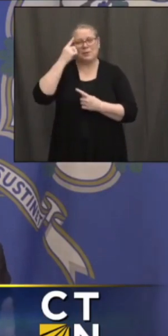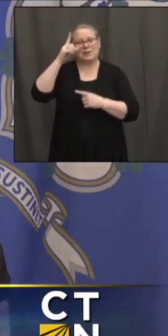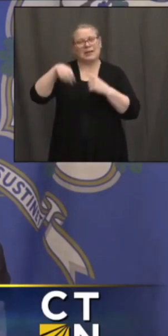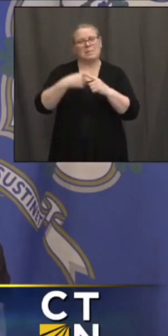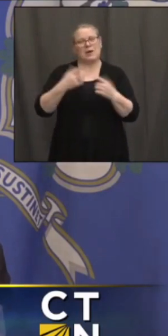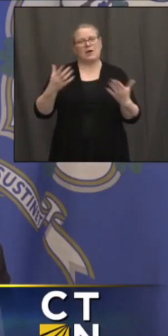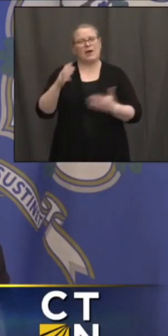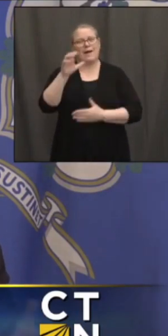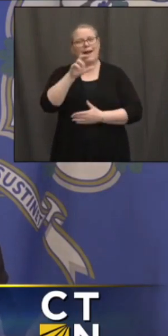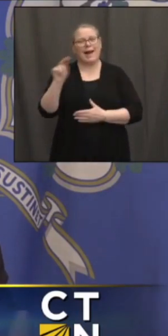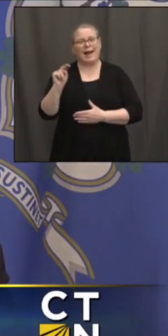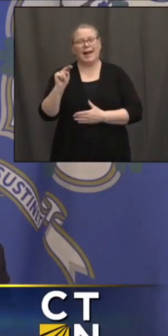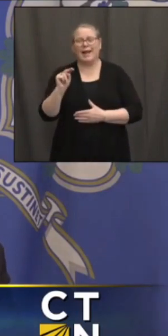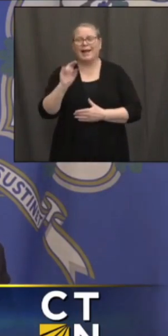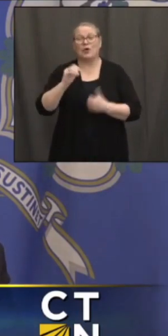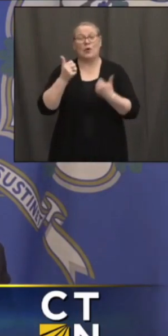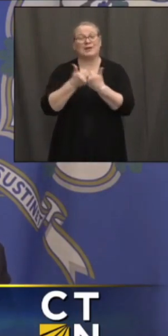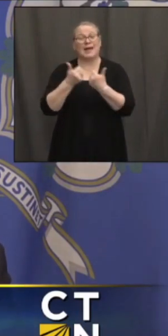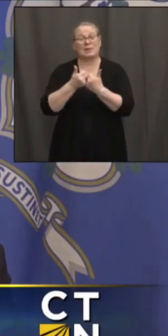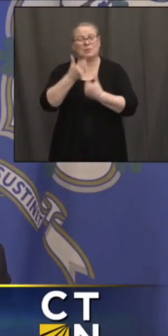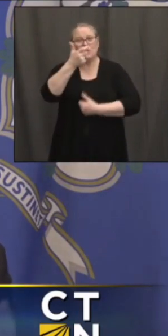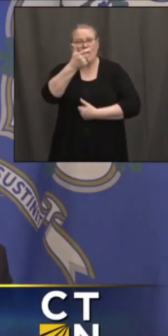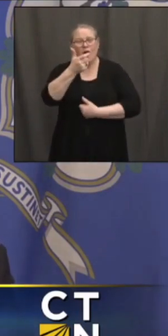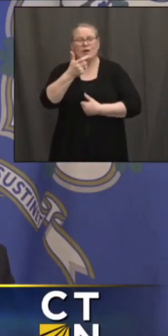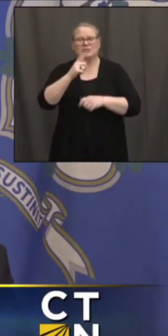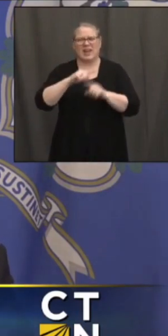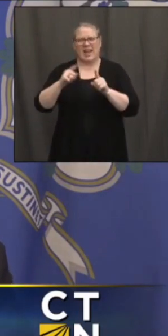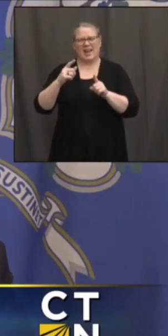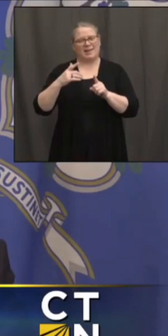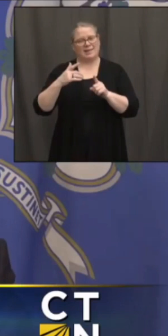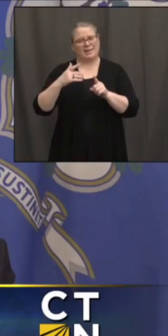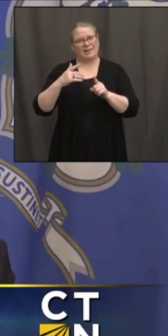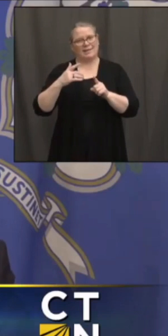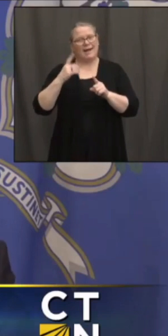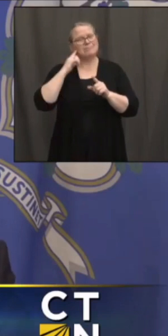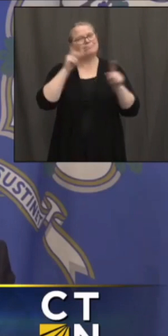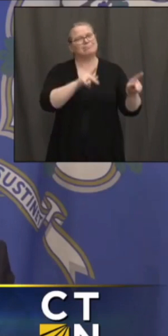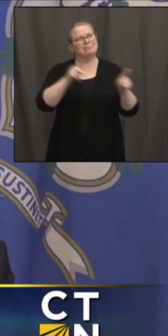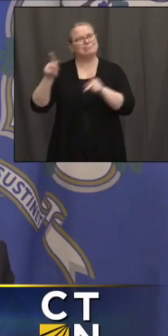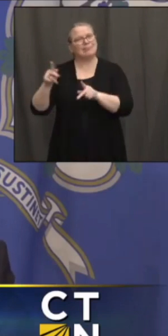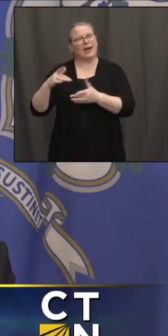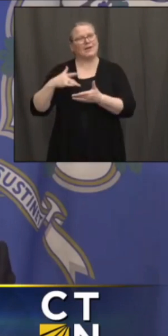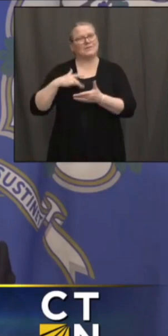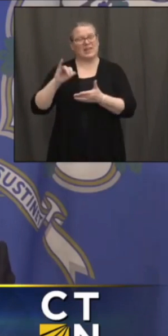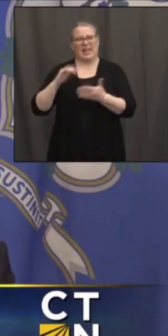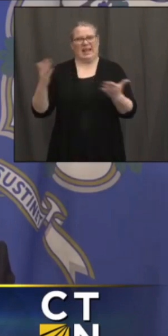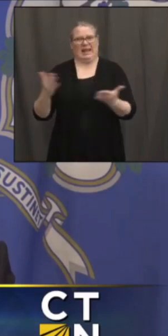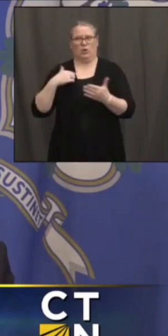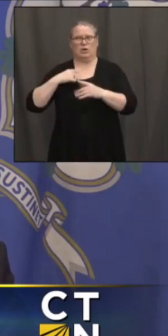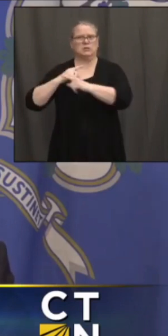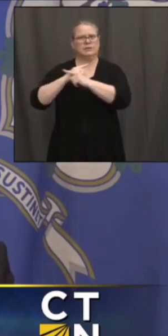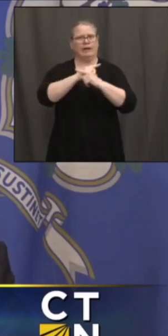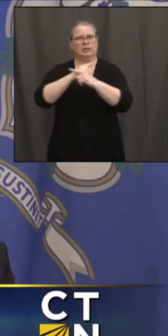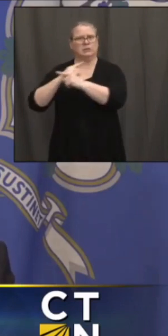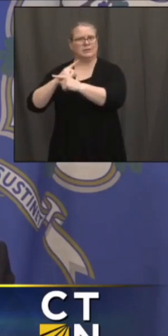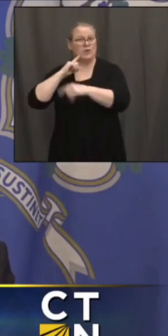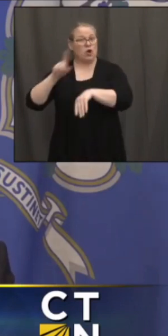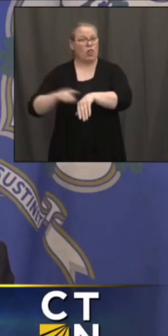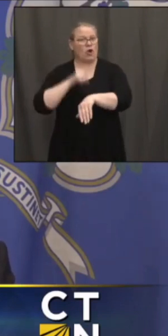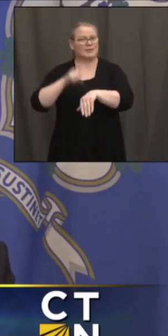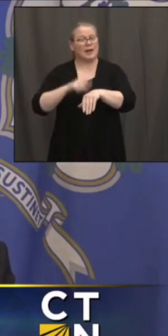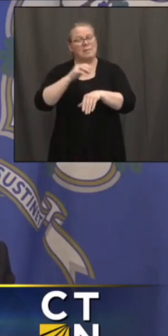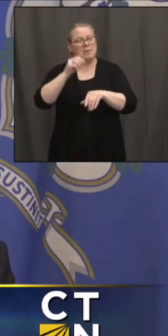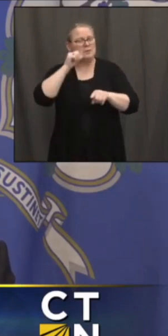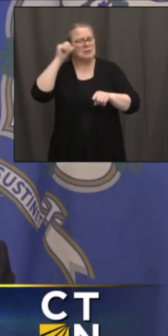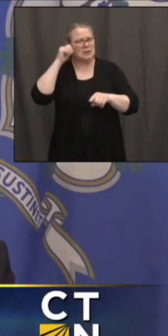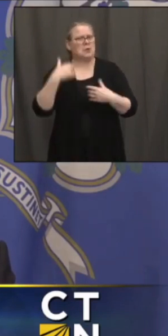because, you know, we've been playing defense for a long time, and those were pretty good defensive football teams yesterday